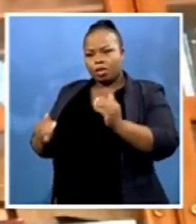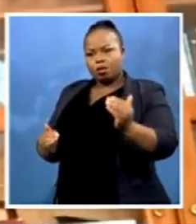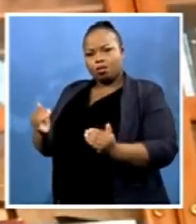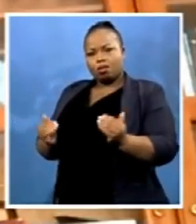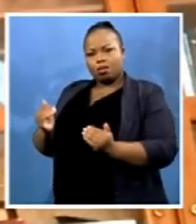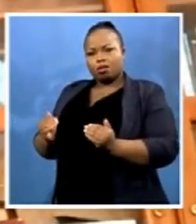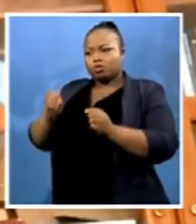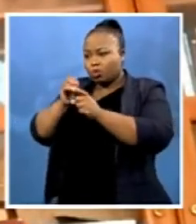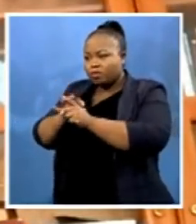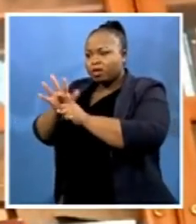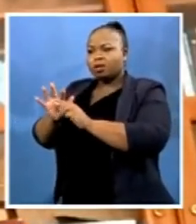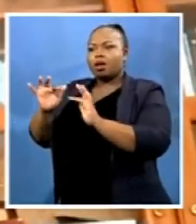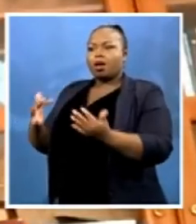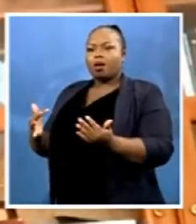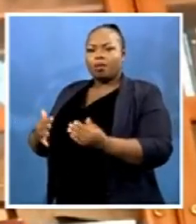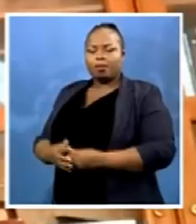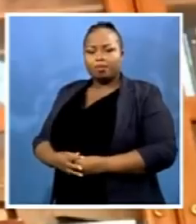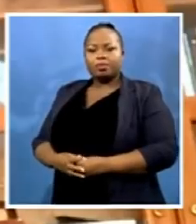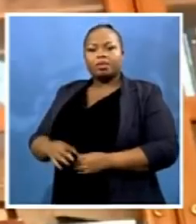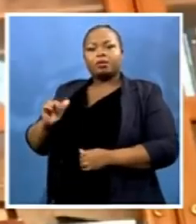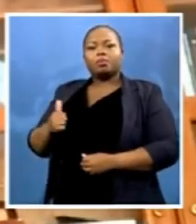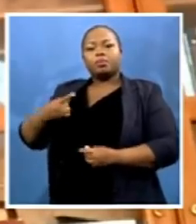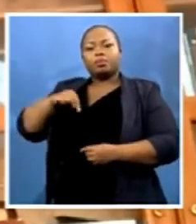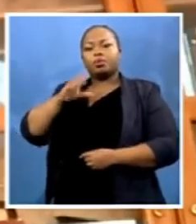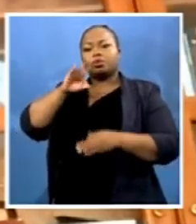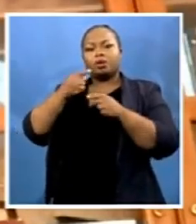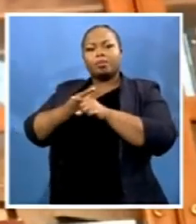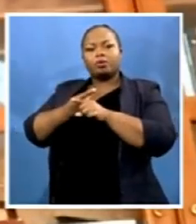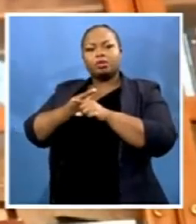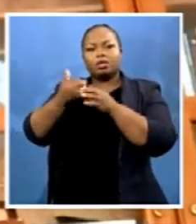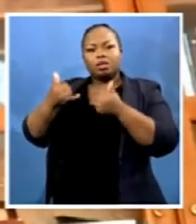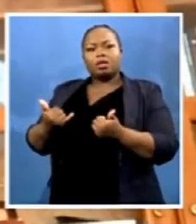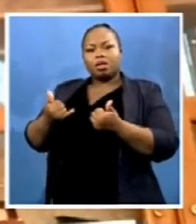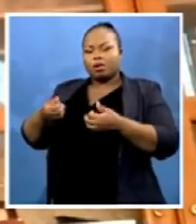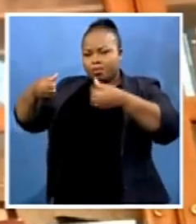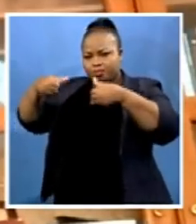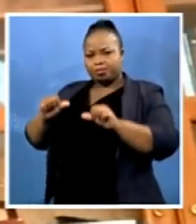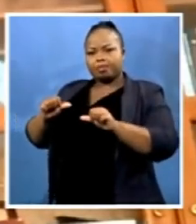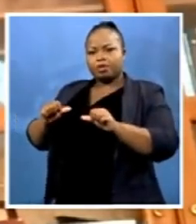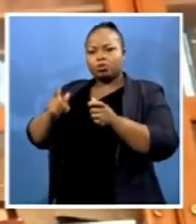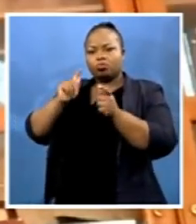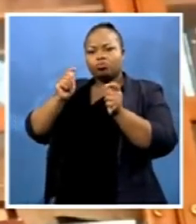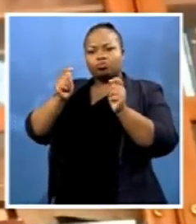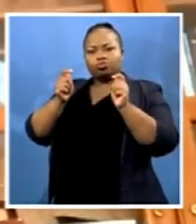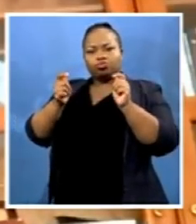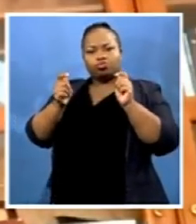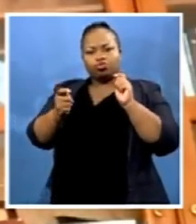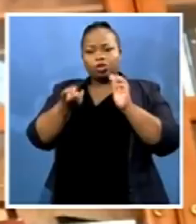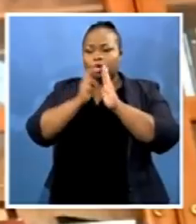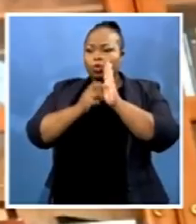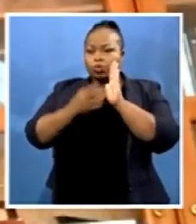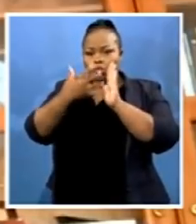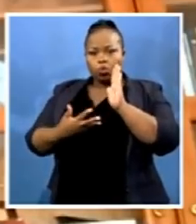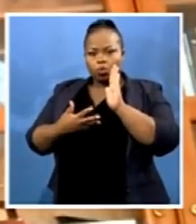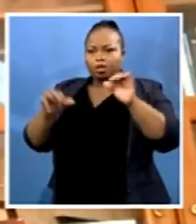we talk about returning to a phase, risk-adjusted return to normality, it means that we are going to start